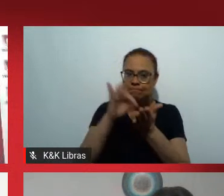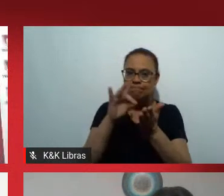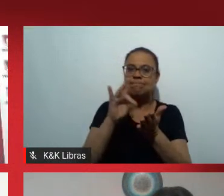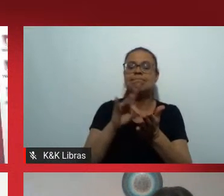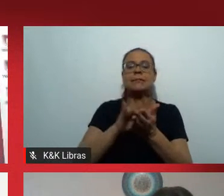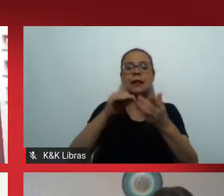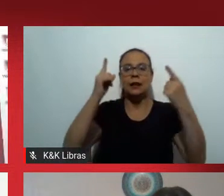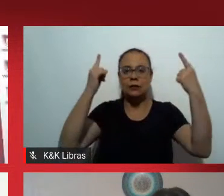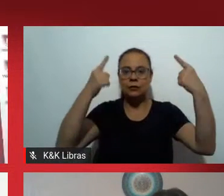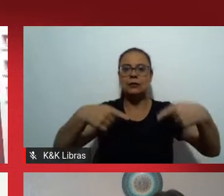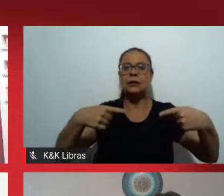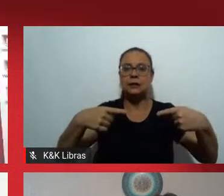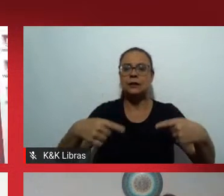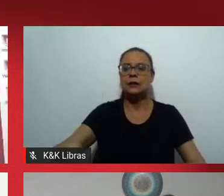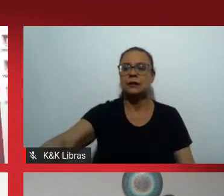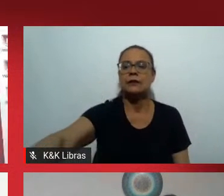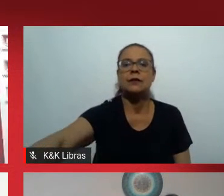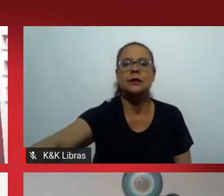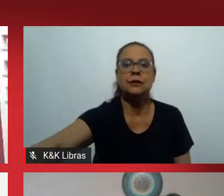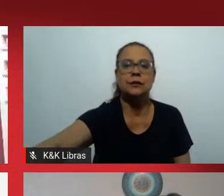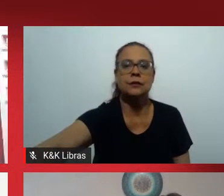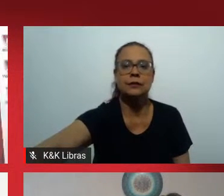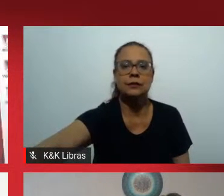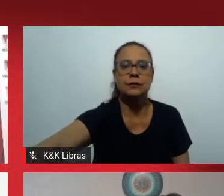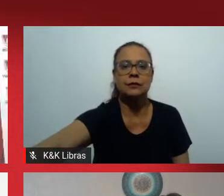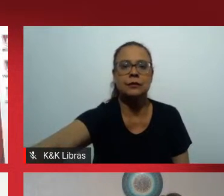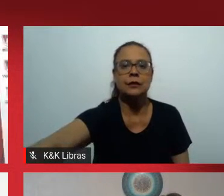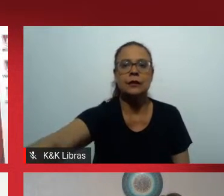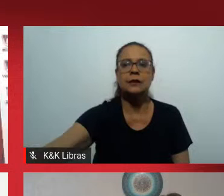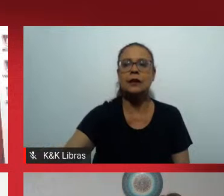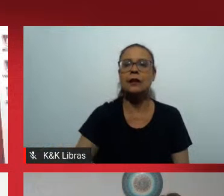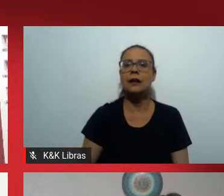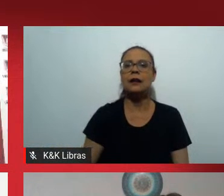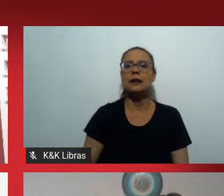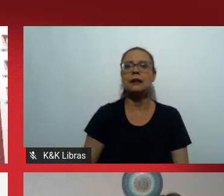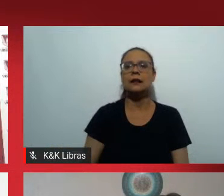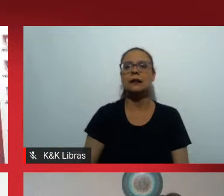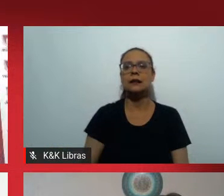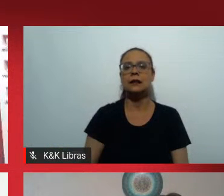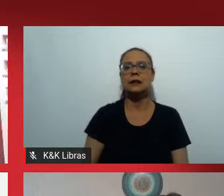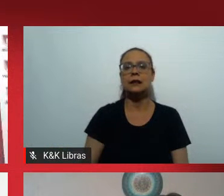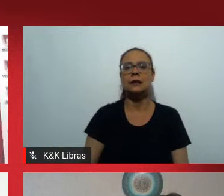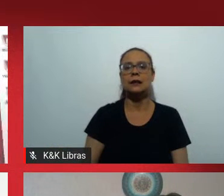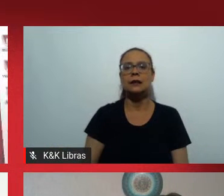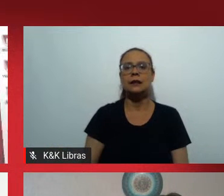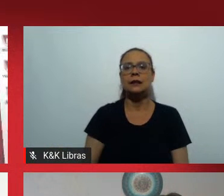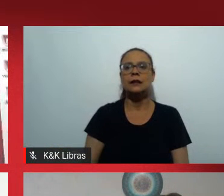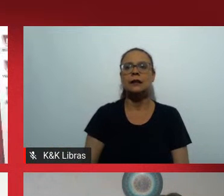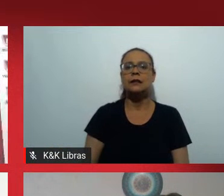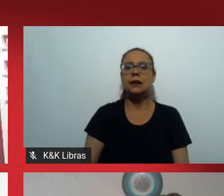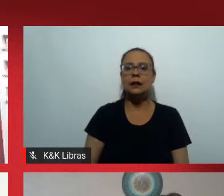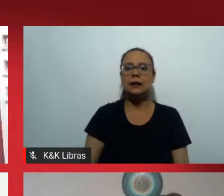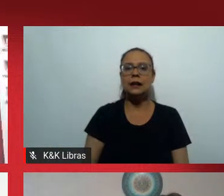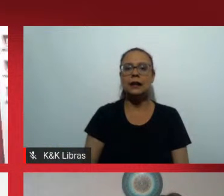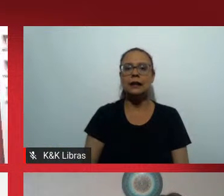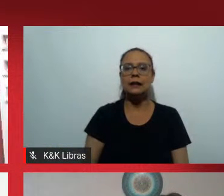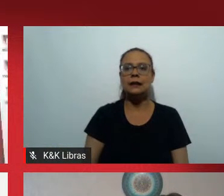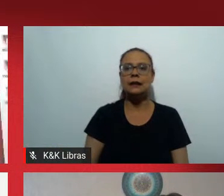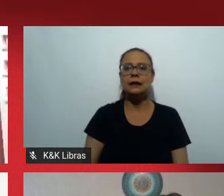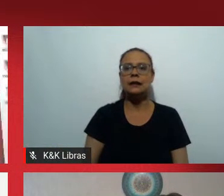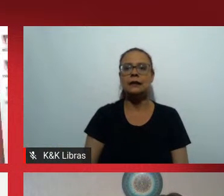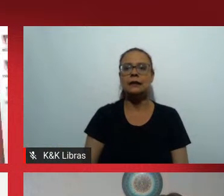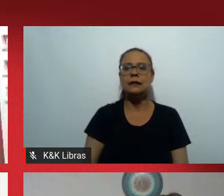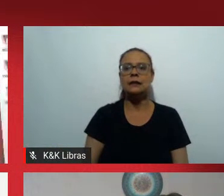Sometimes, quando a look at our strategies for attracting folks into our organization, we'll just post, rather than being